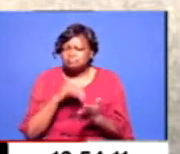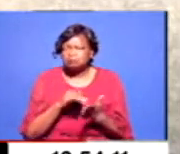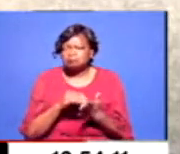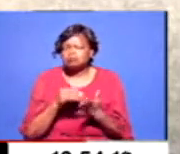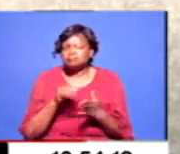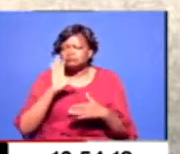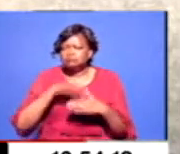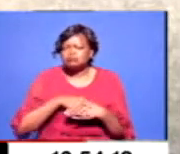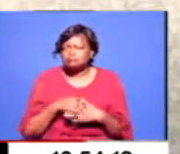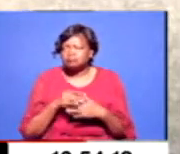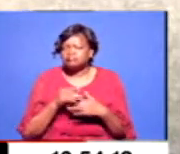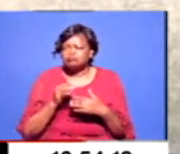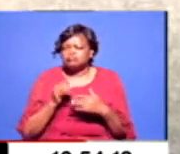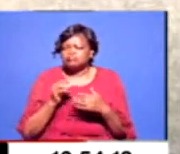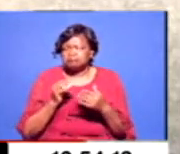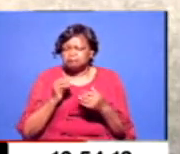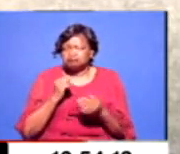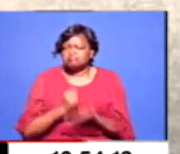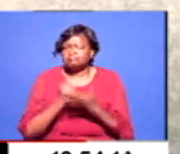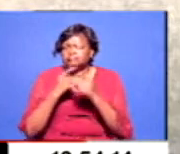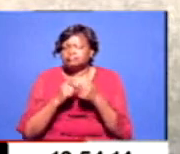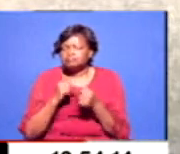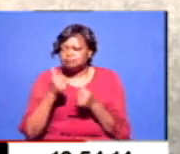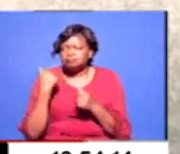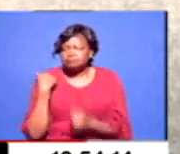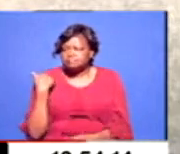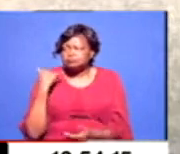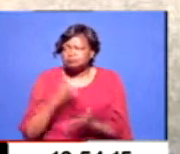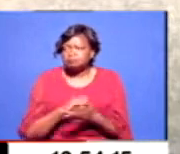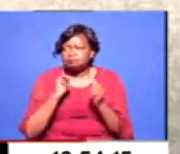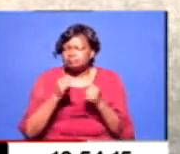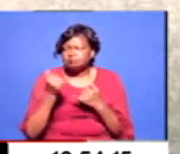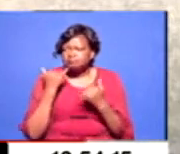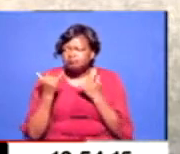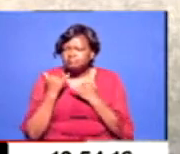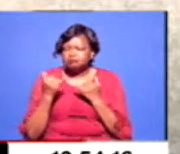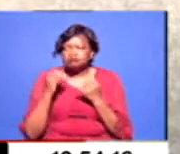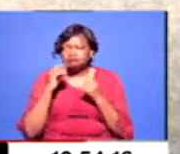Aid. Mm-hmm. There is also a number that they can call. One of them is